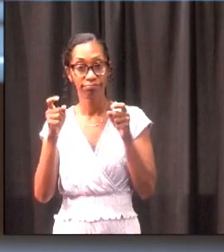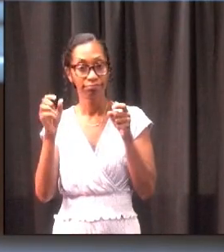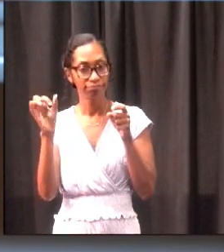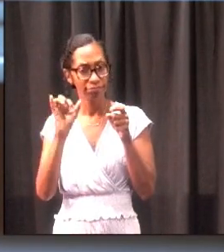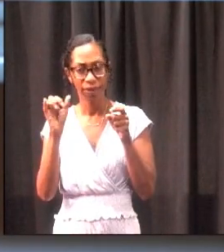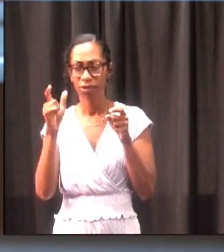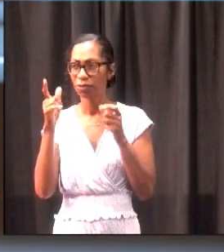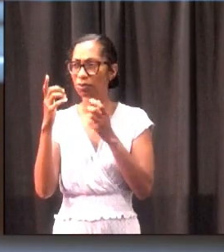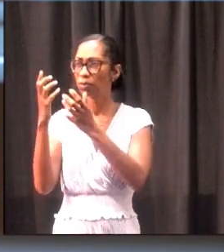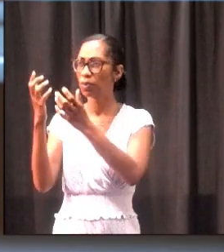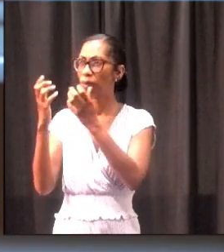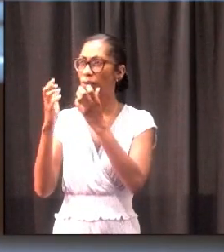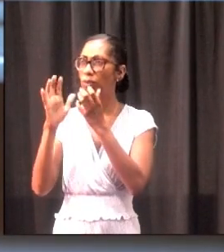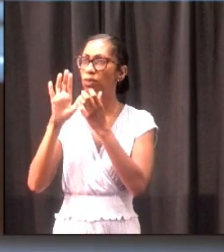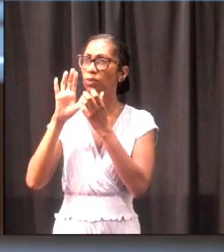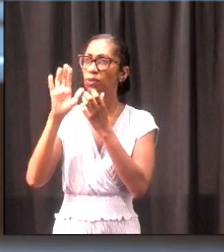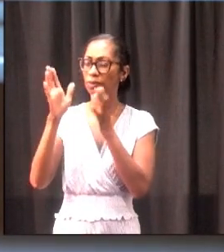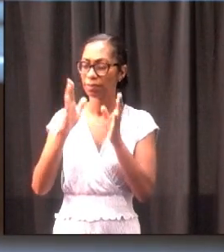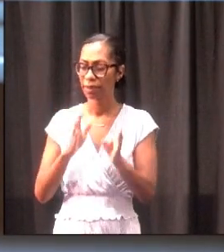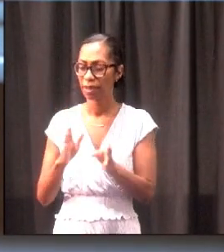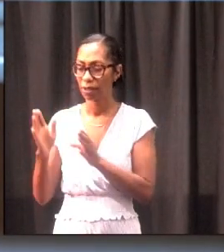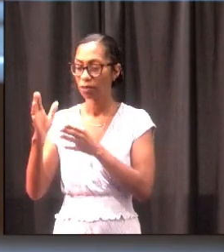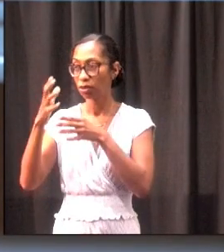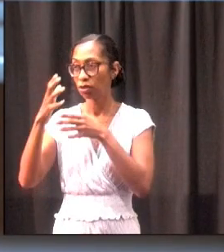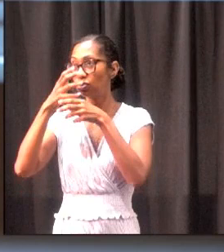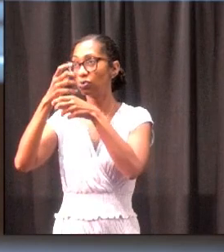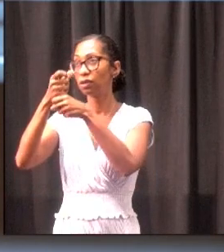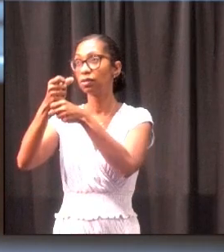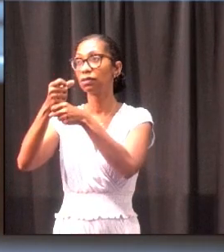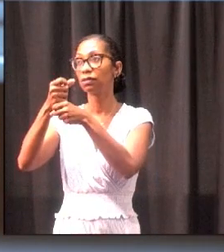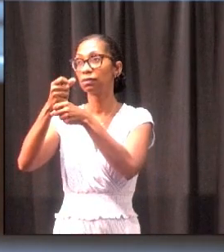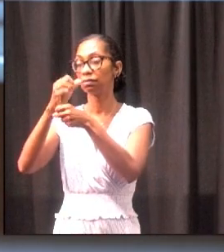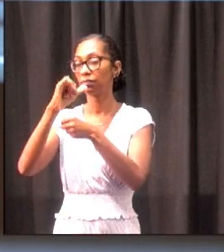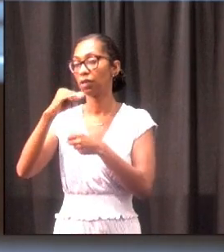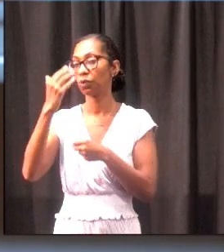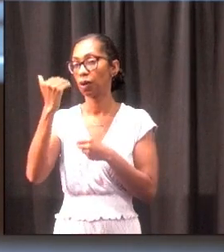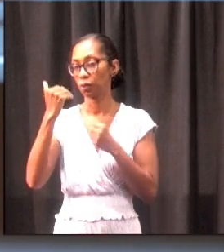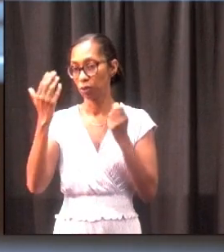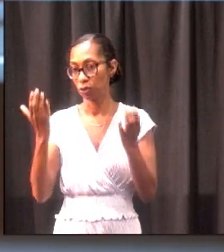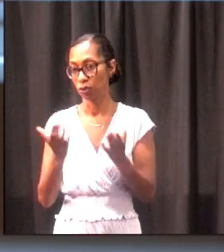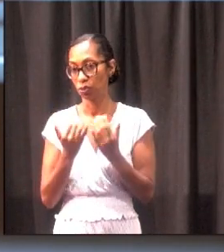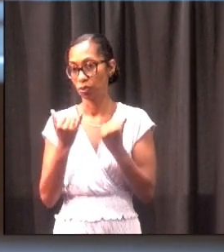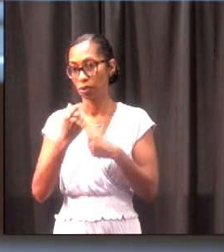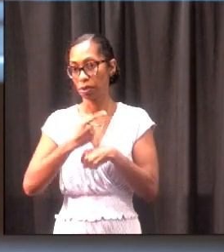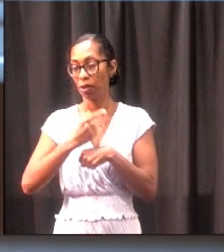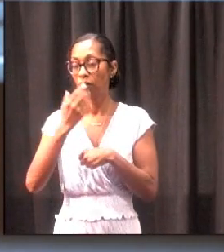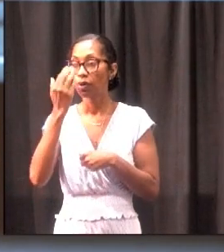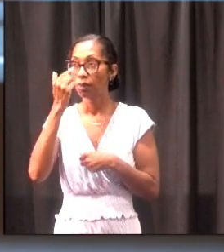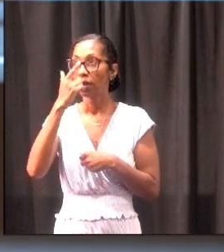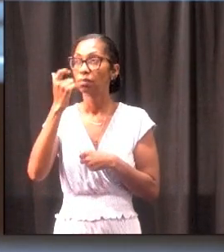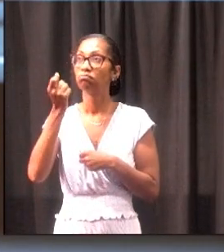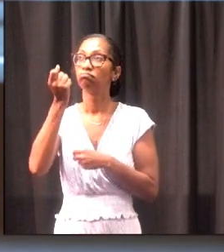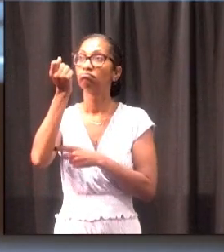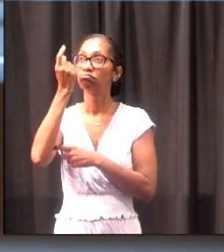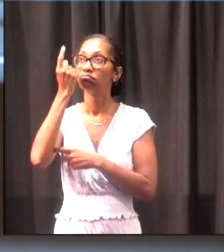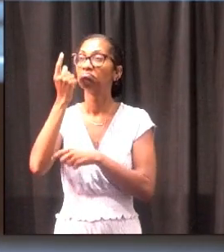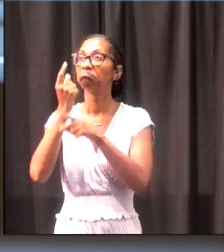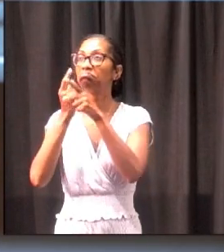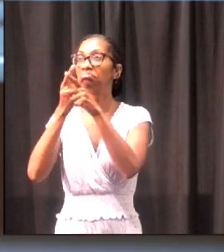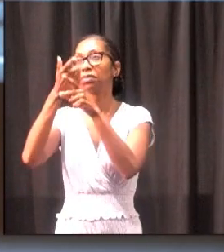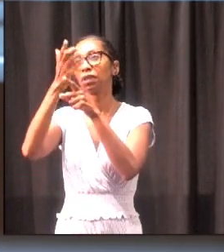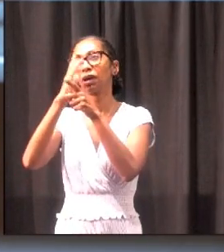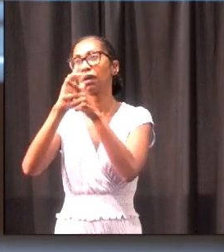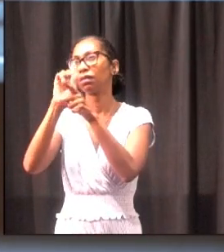you desire. We trust you. And that's why we're here today, because we recognize that there is no greater God than